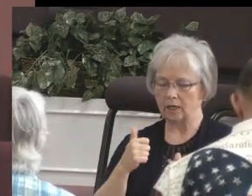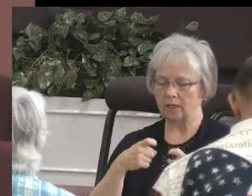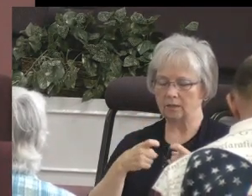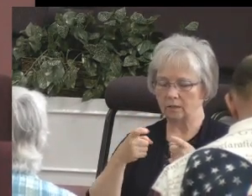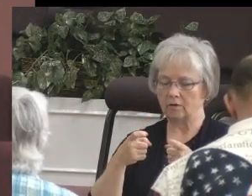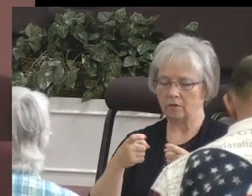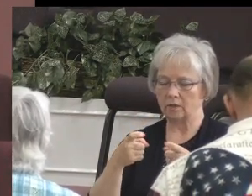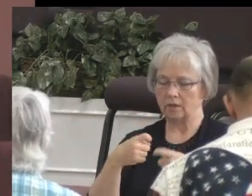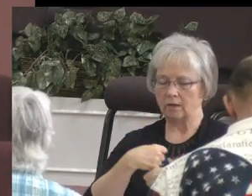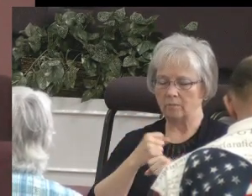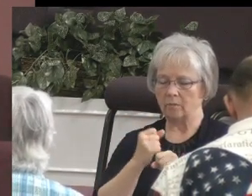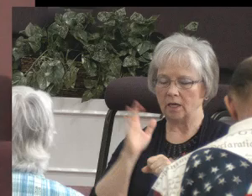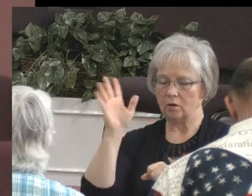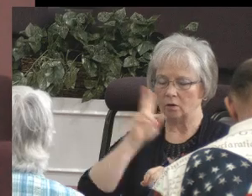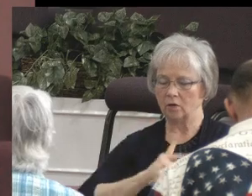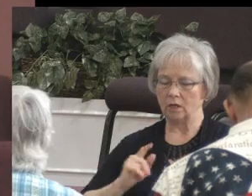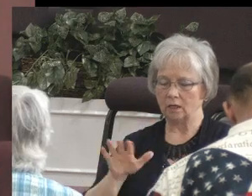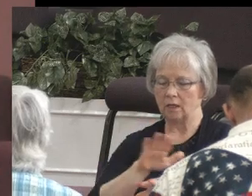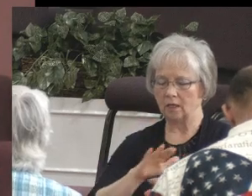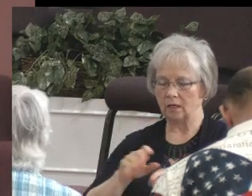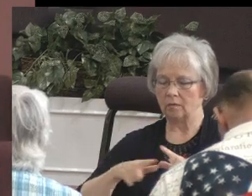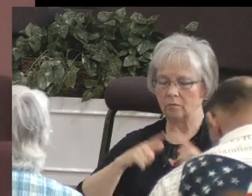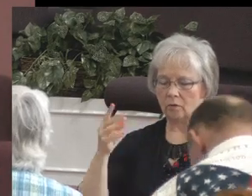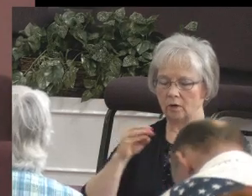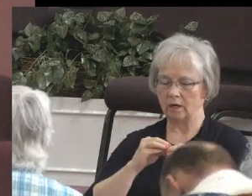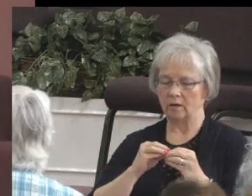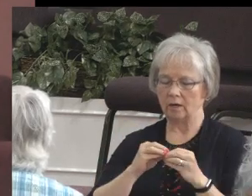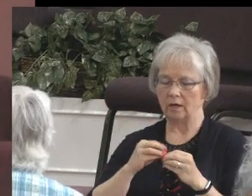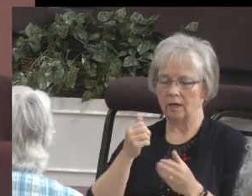further your kingdom's work. In Jesus' name, amen.